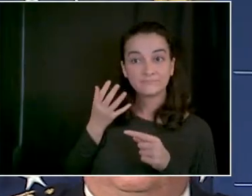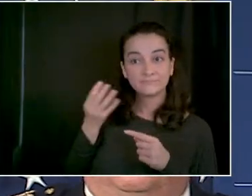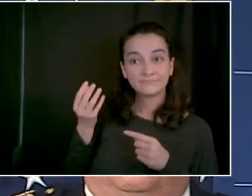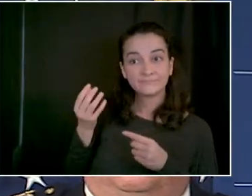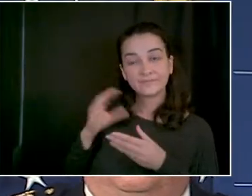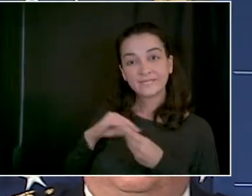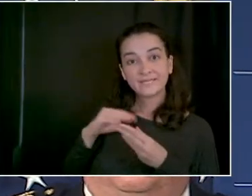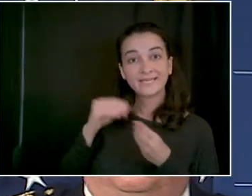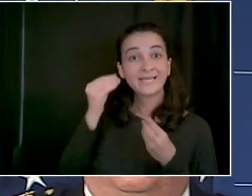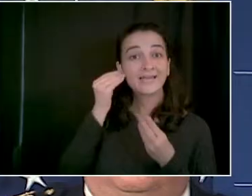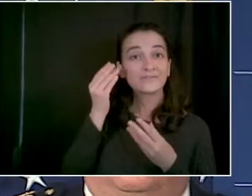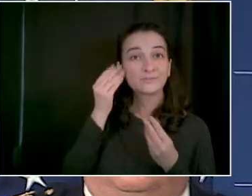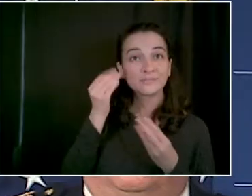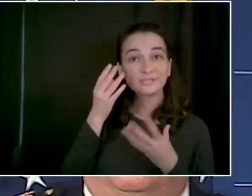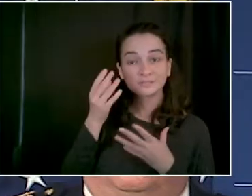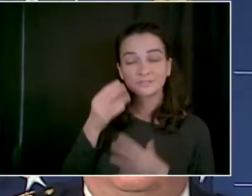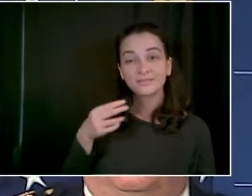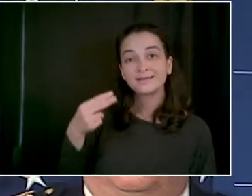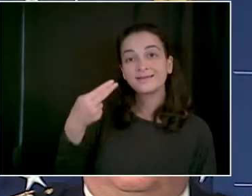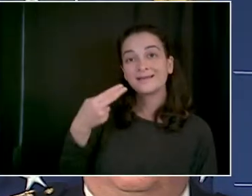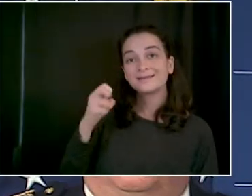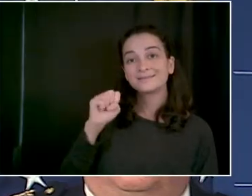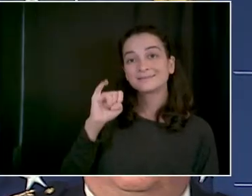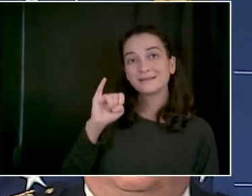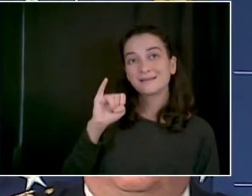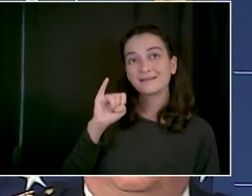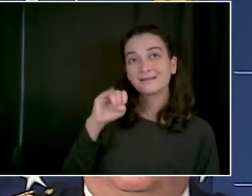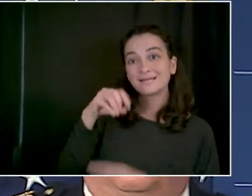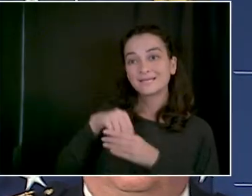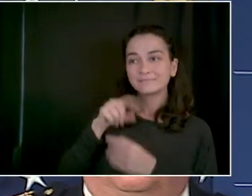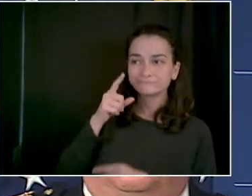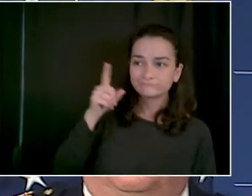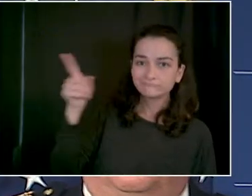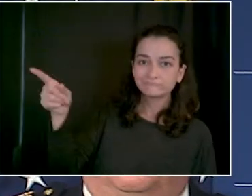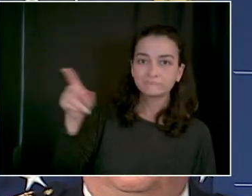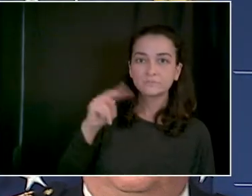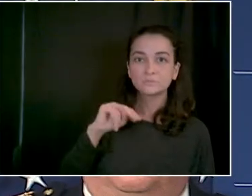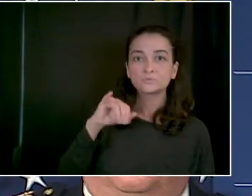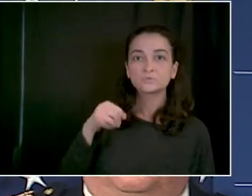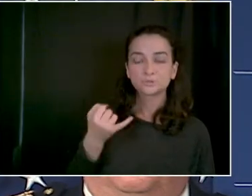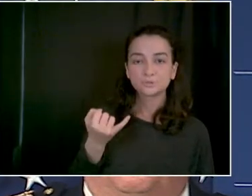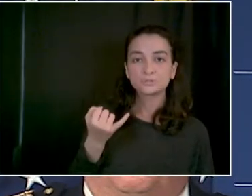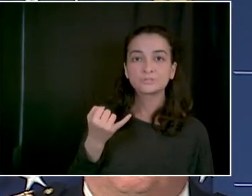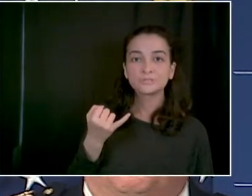was all done according to procedure. It was done